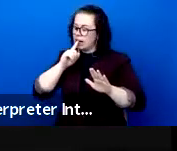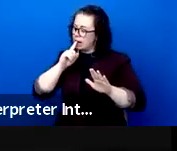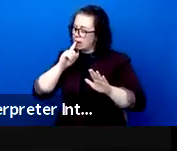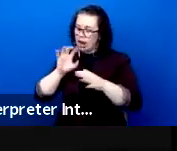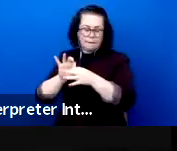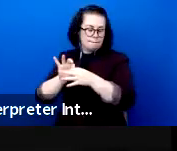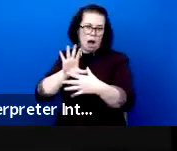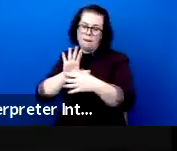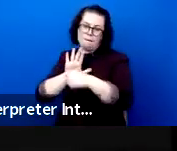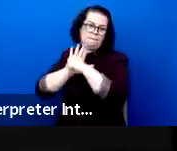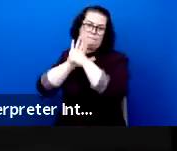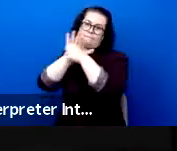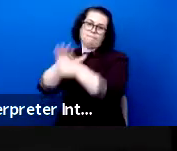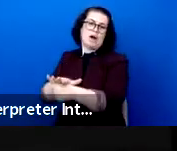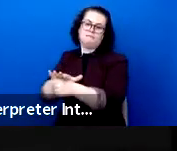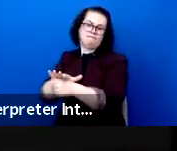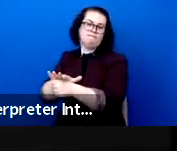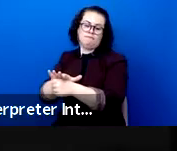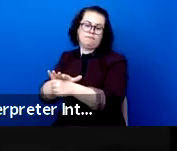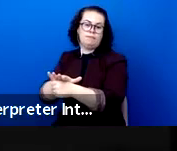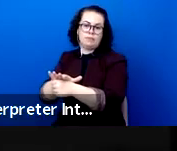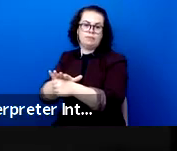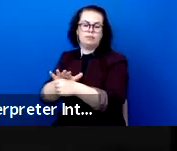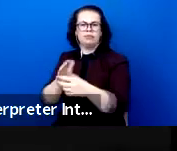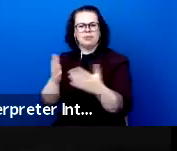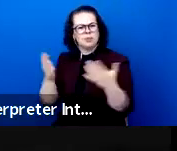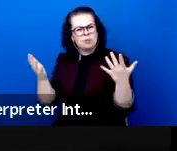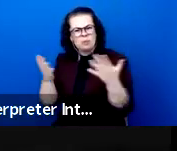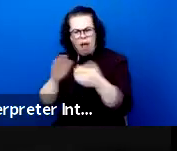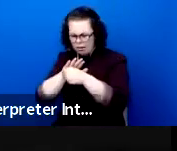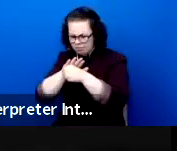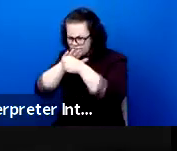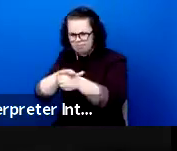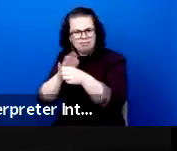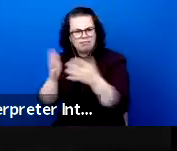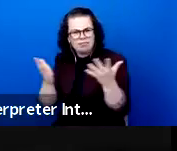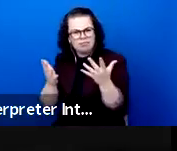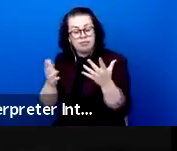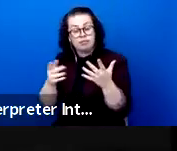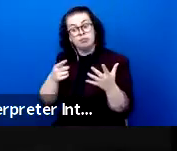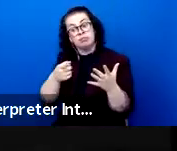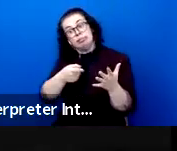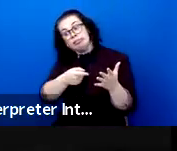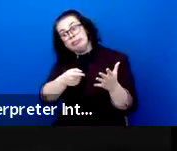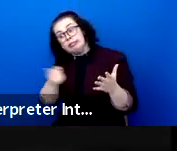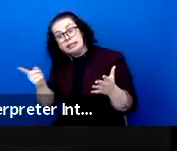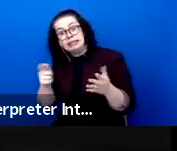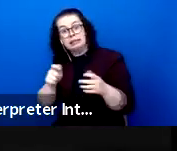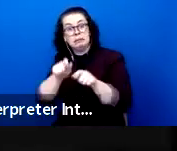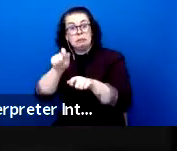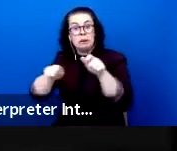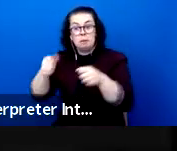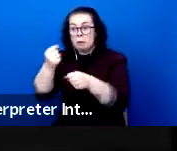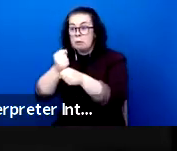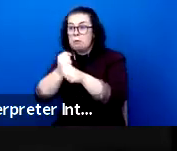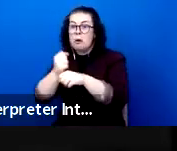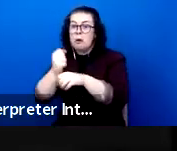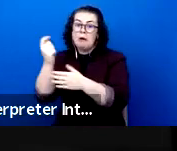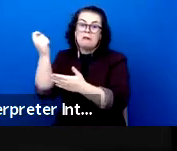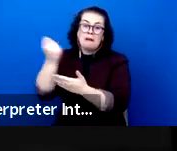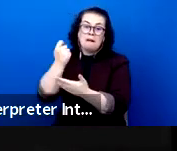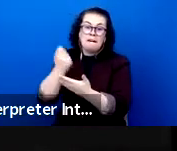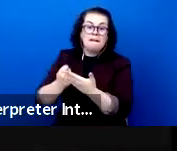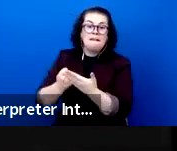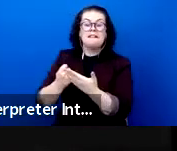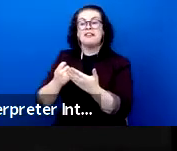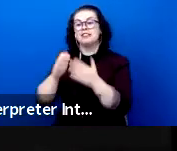because theatre makers, in the immense majority, encounter difficulties in life,